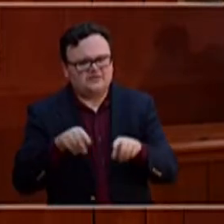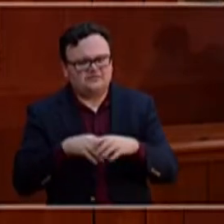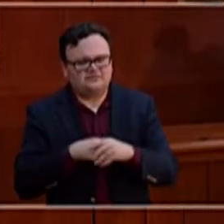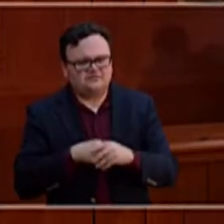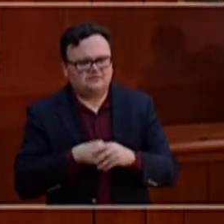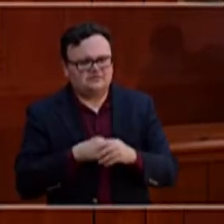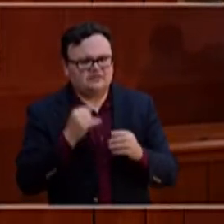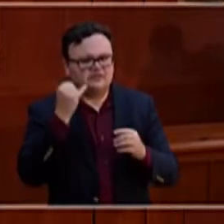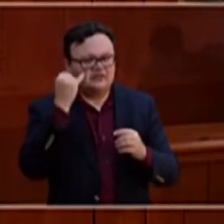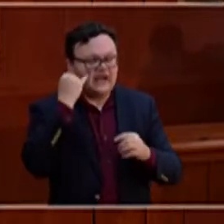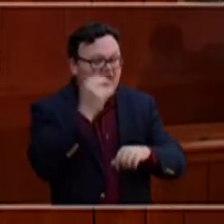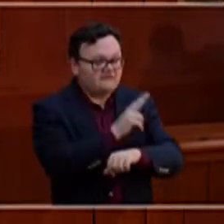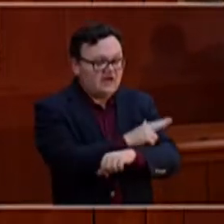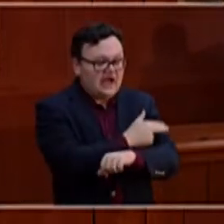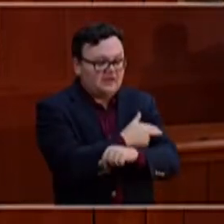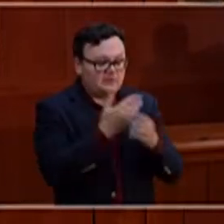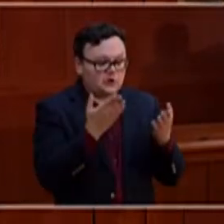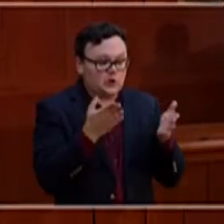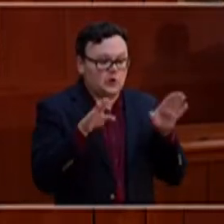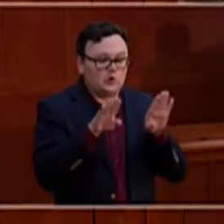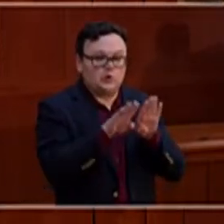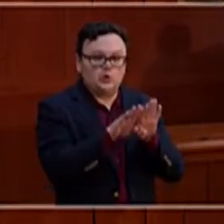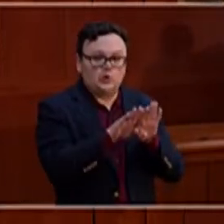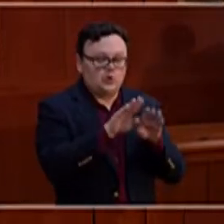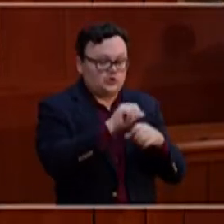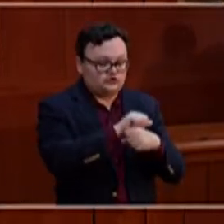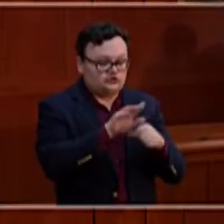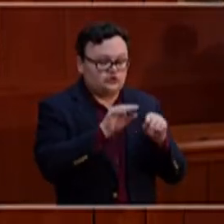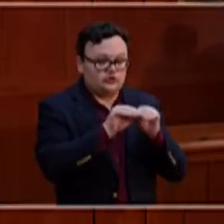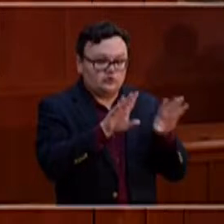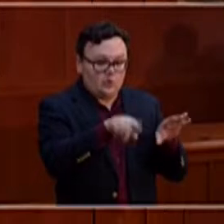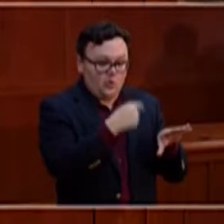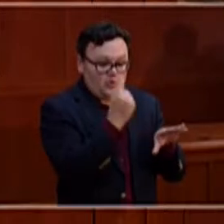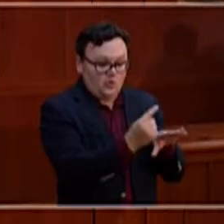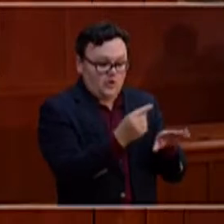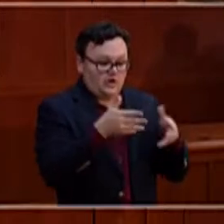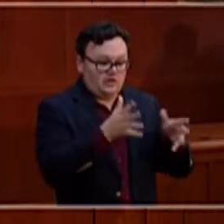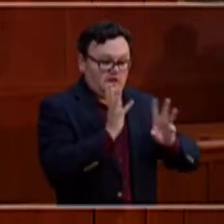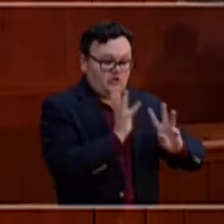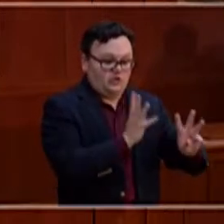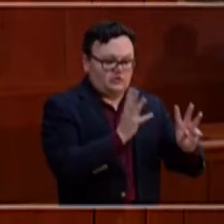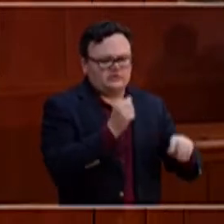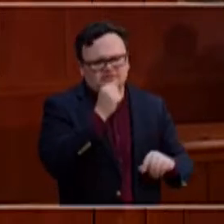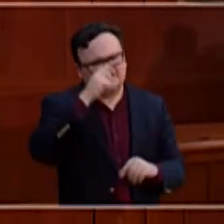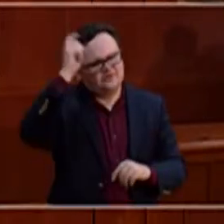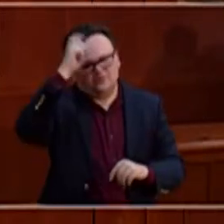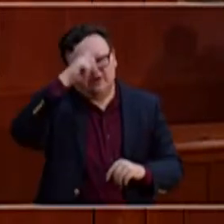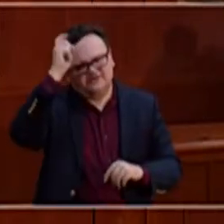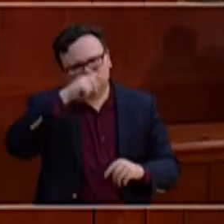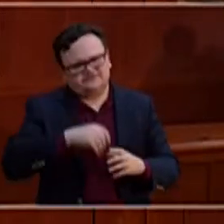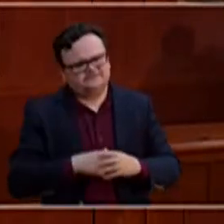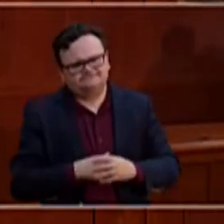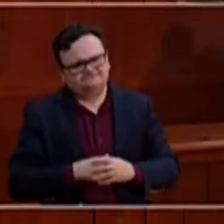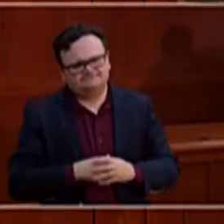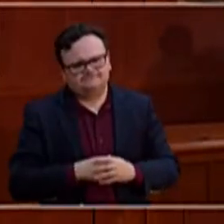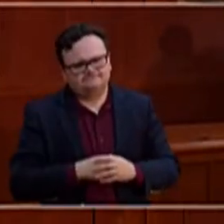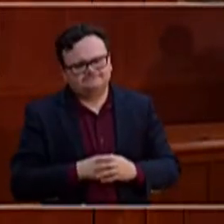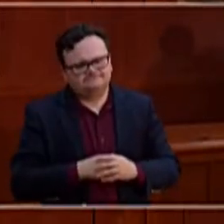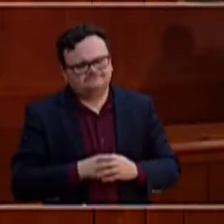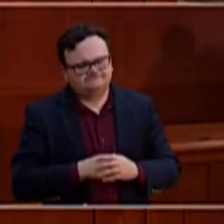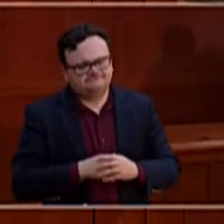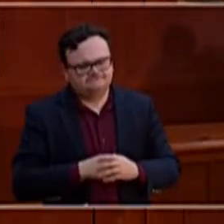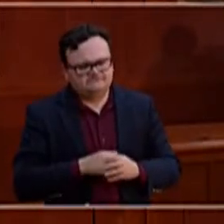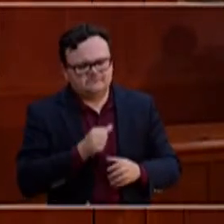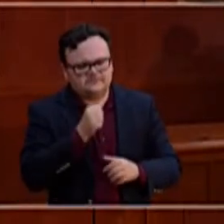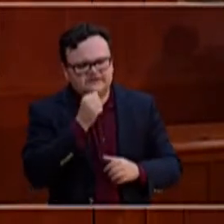down the hospital for other purposes is not wise and doesn't make sense. And so our job right now is to